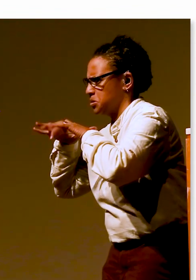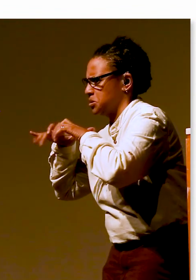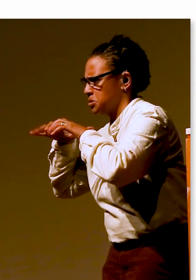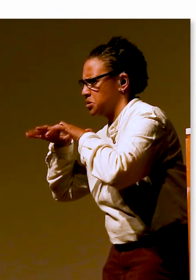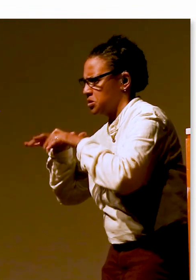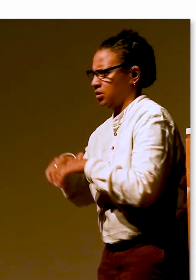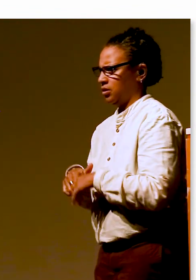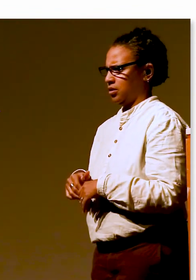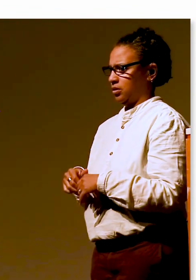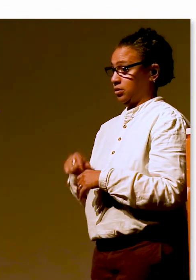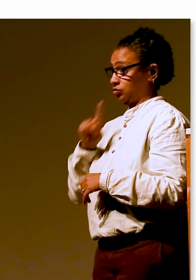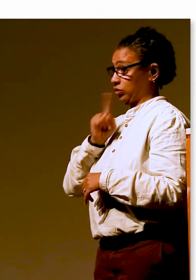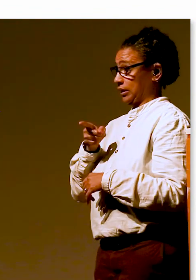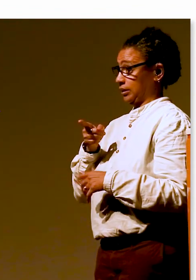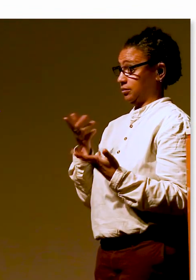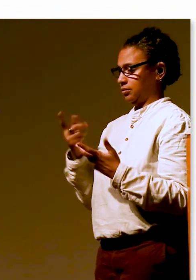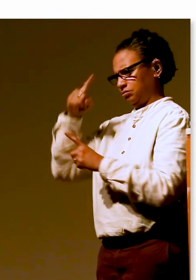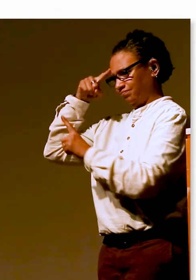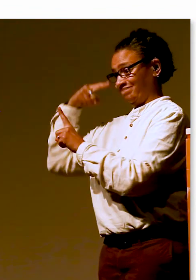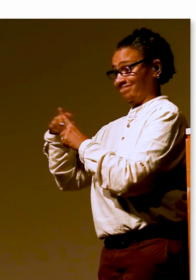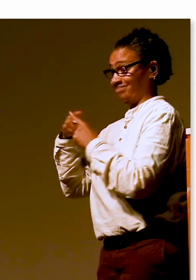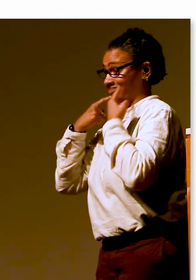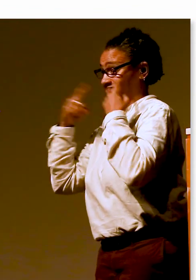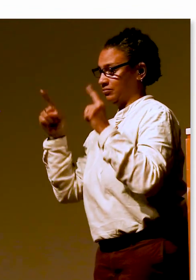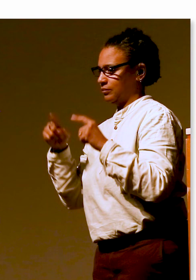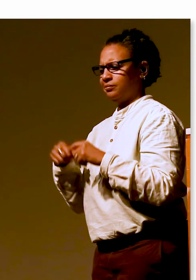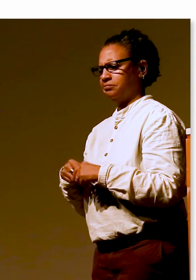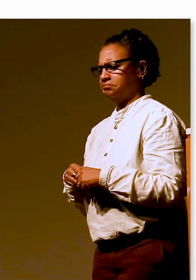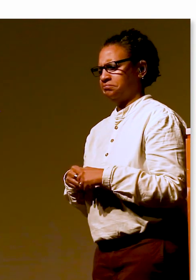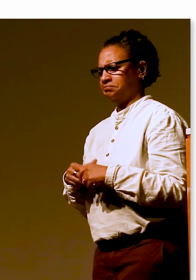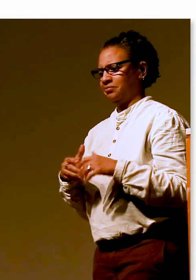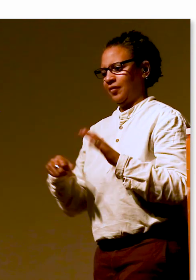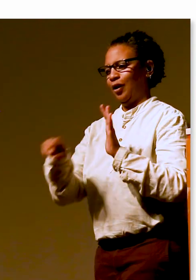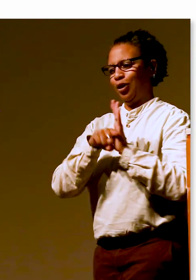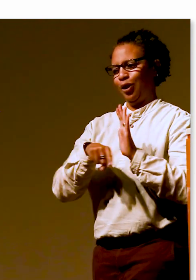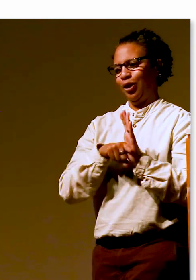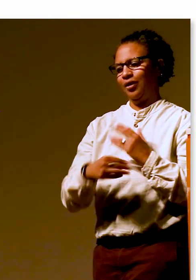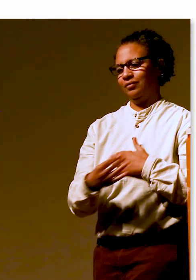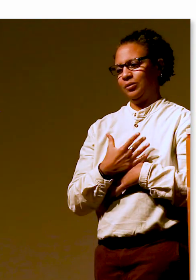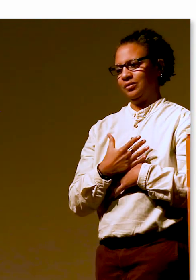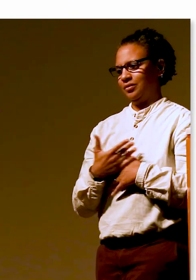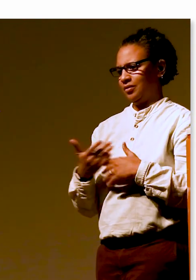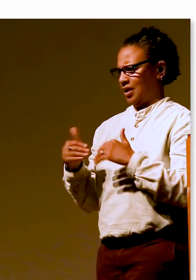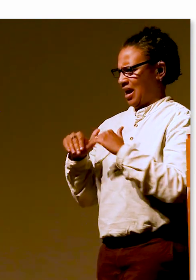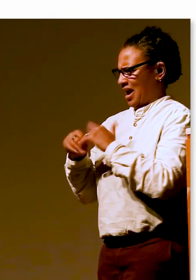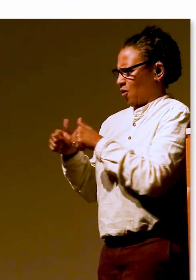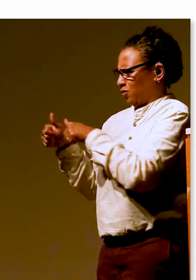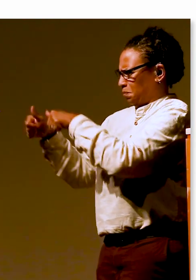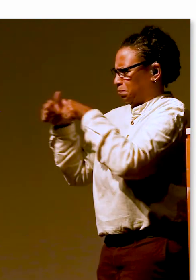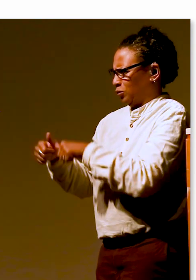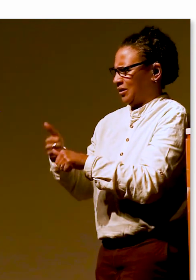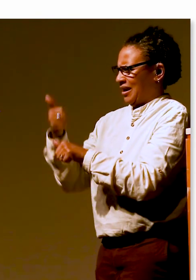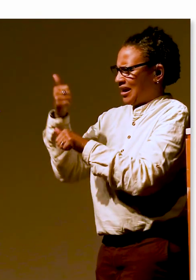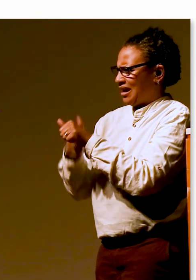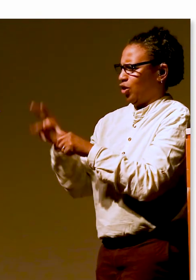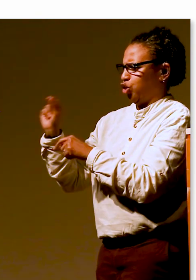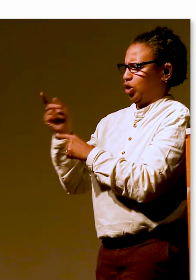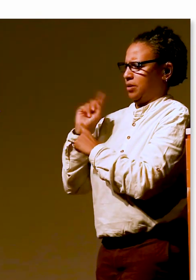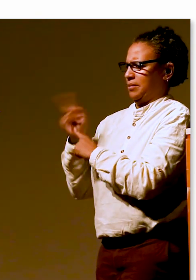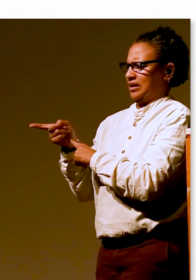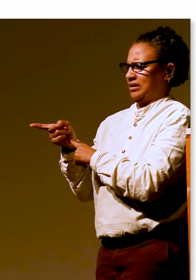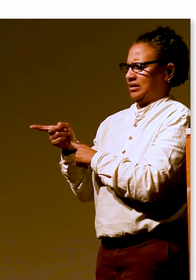friends at the time were like, you're posting every 30 minutes? You need to be in class. And look at where I